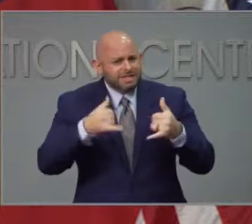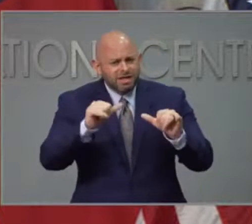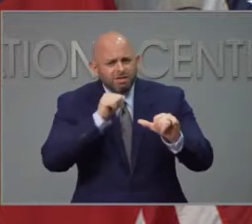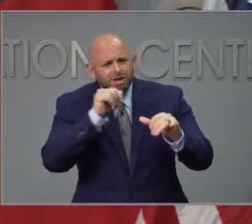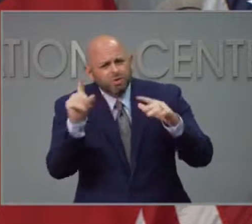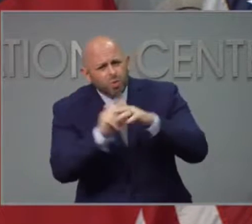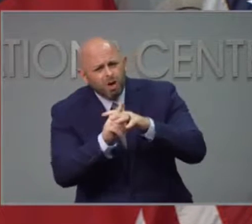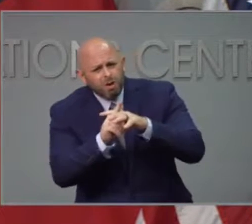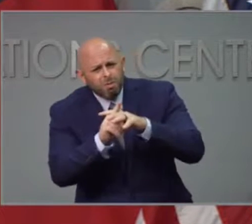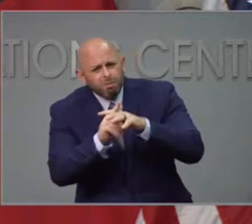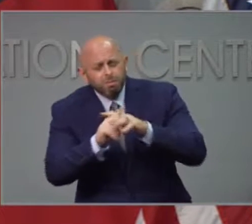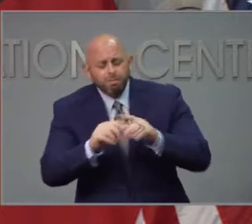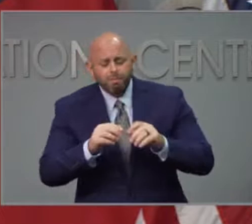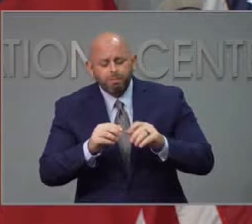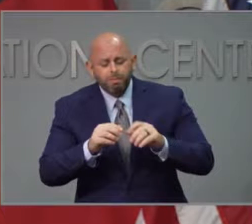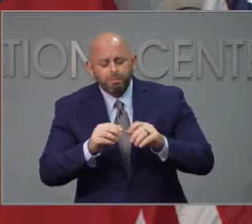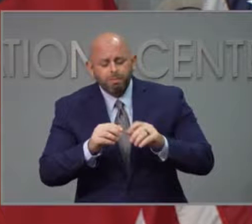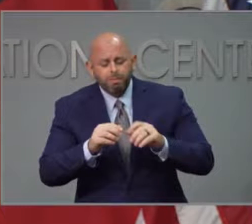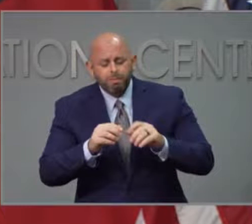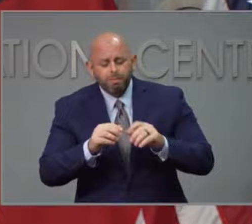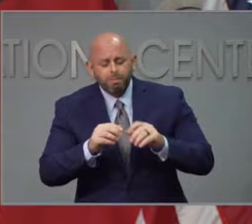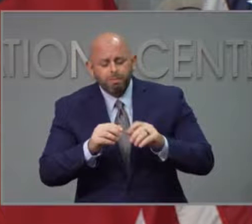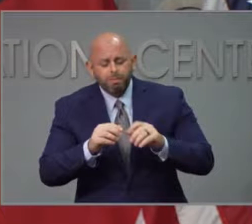very unusual, but